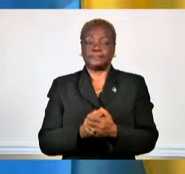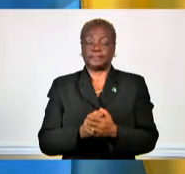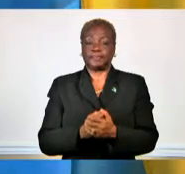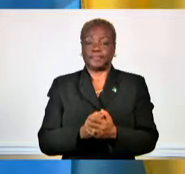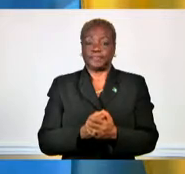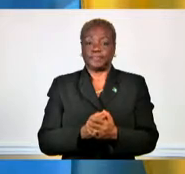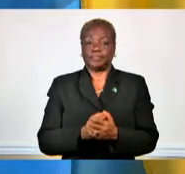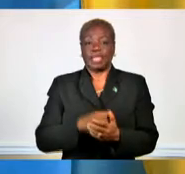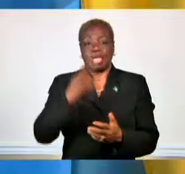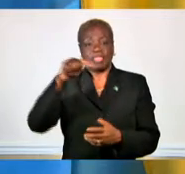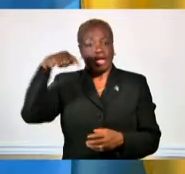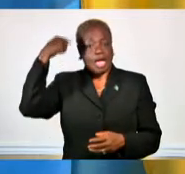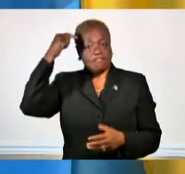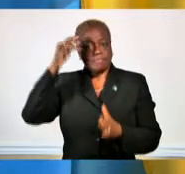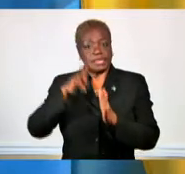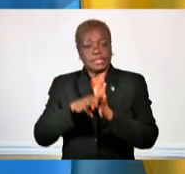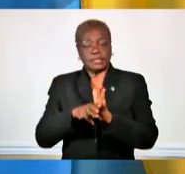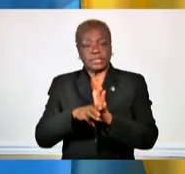The government,